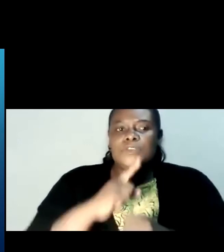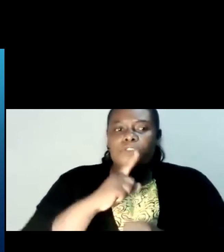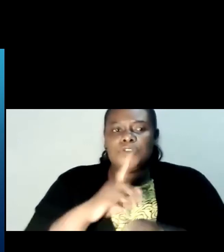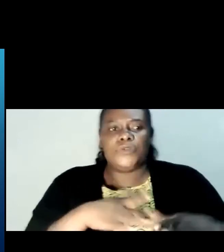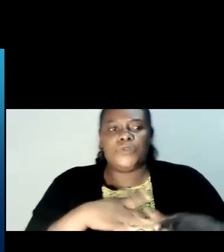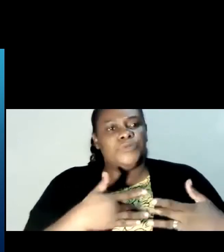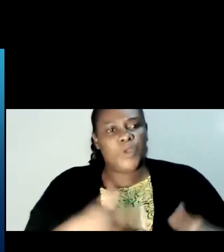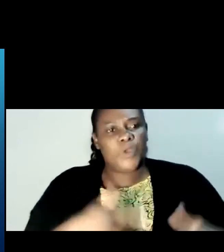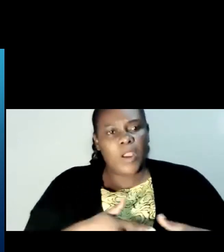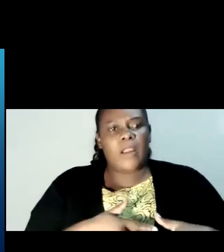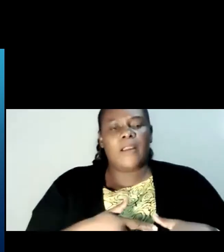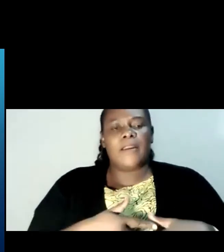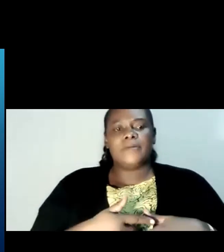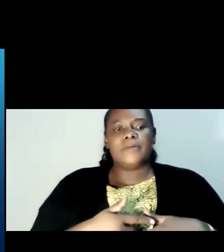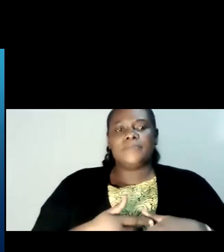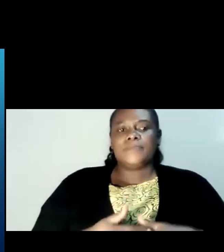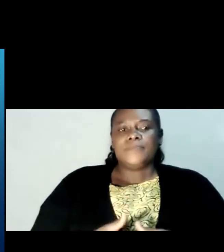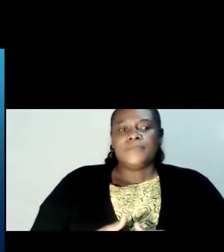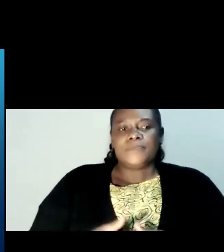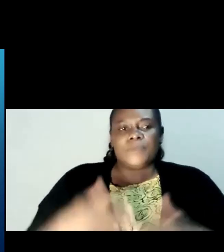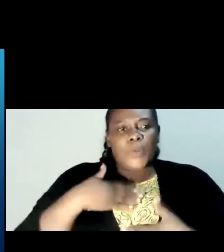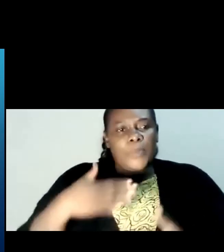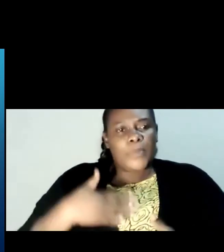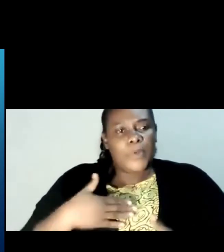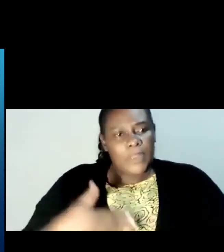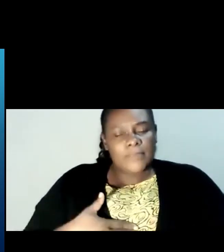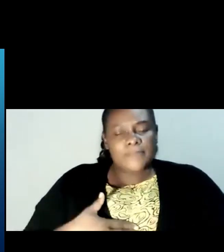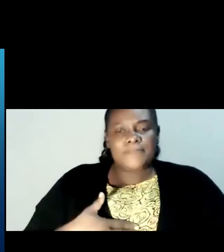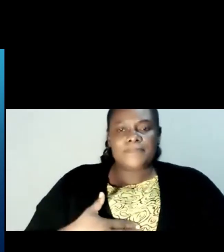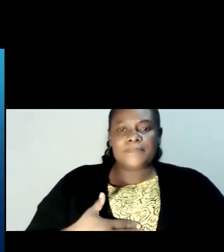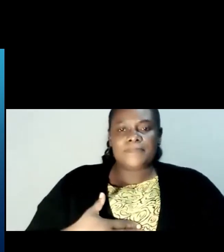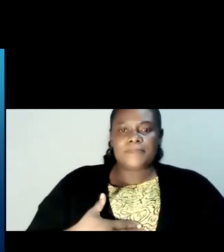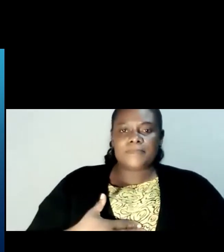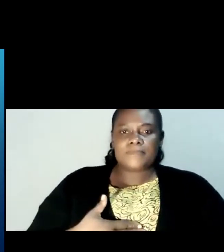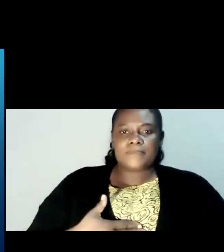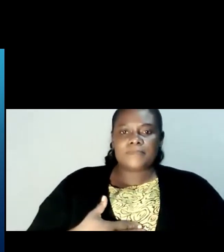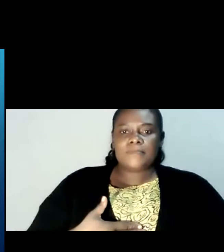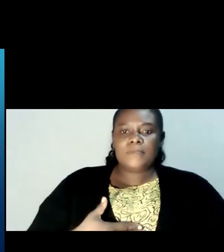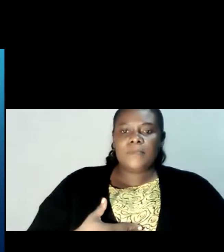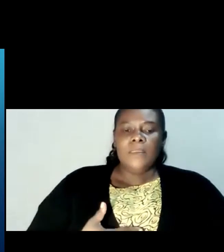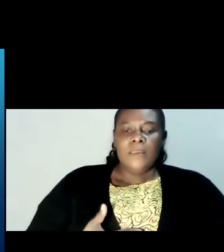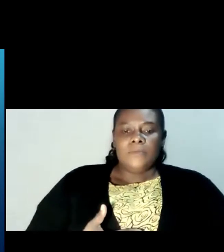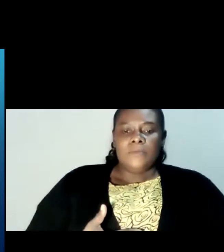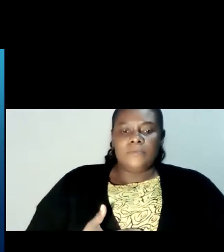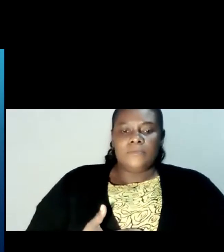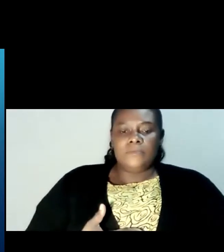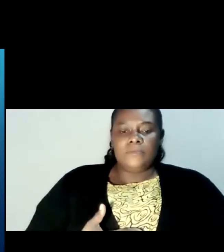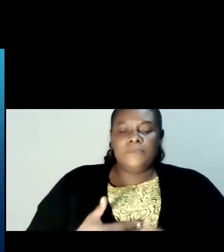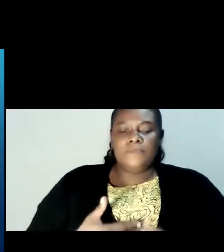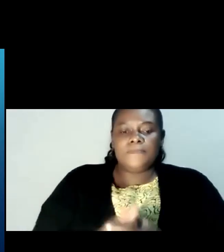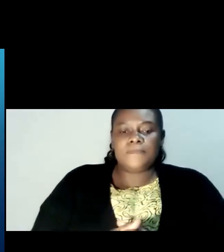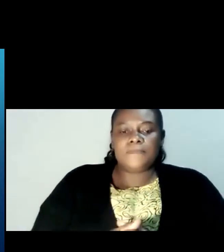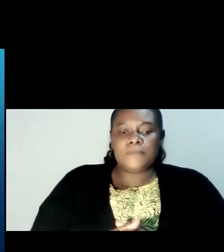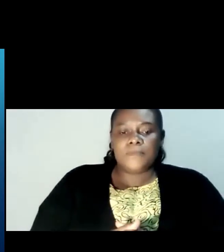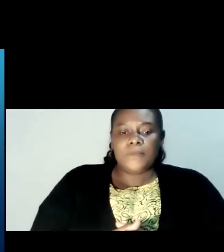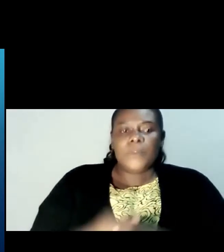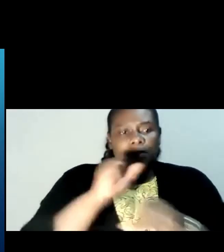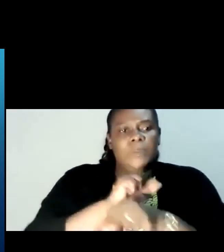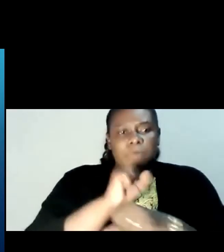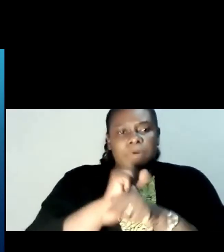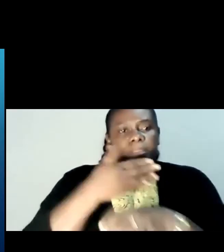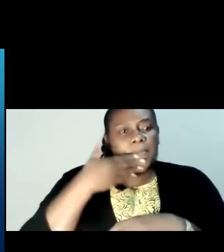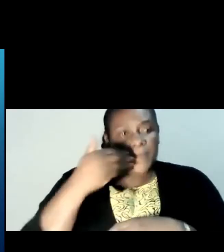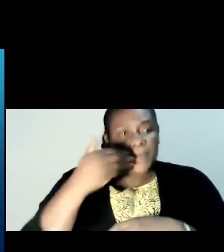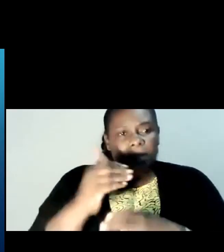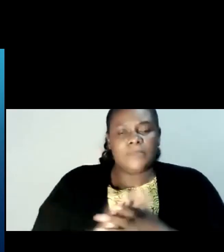your cholesterol levels, as running marathons, believe it or not. So exercise doesn't have to